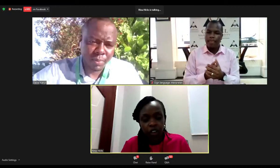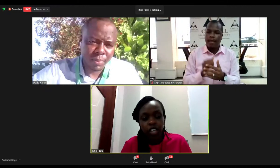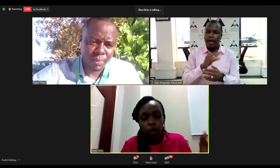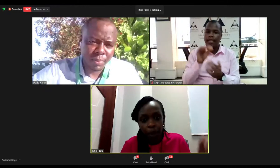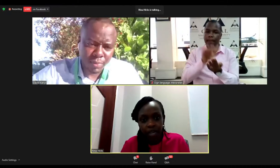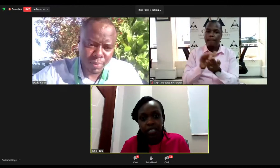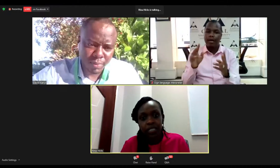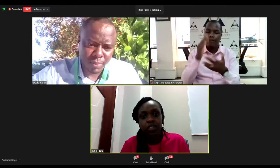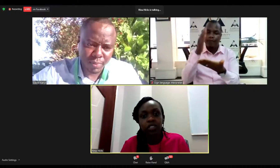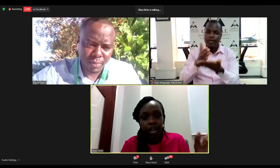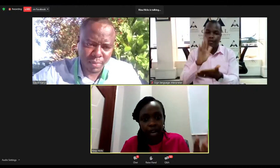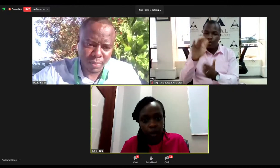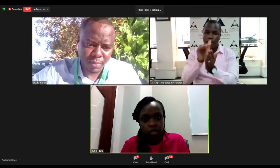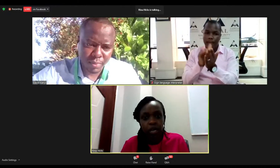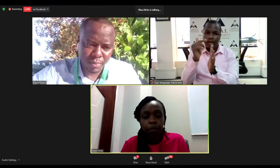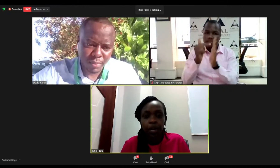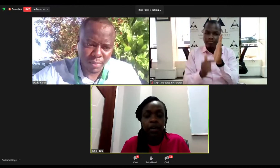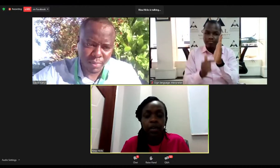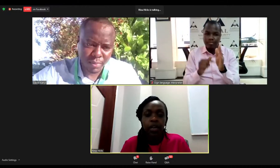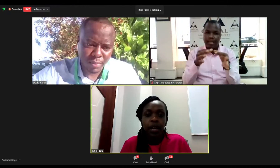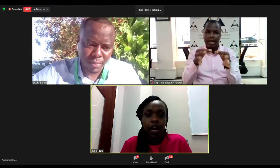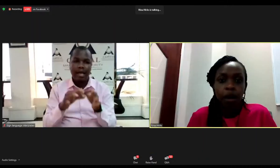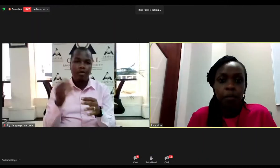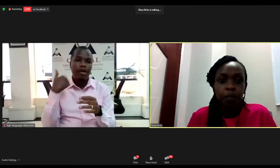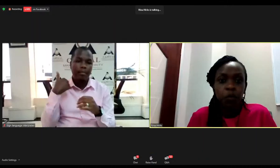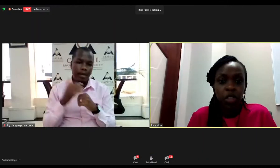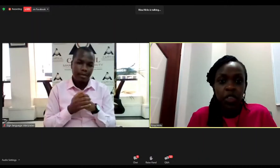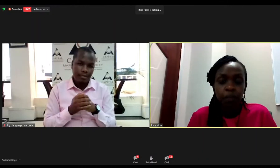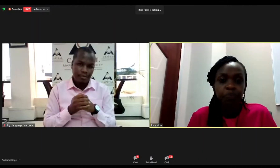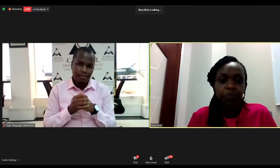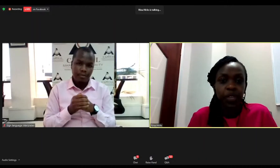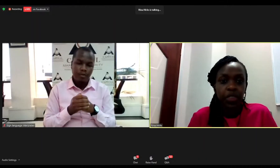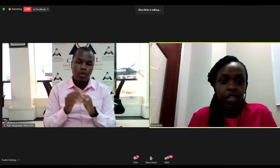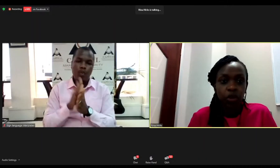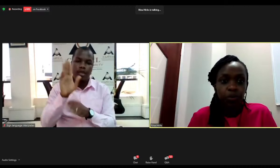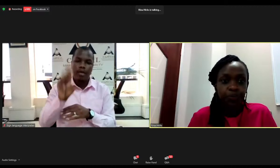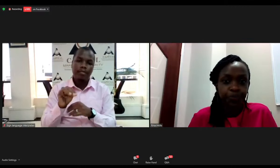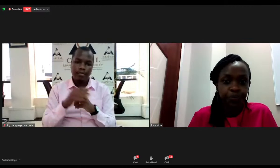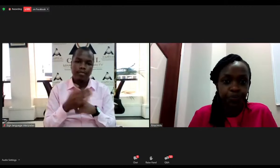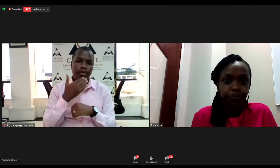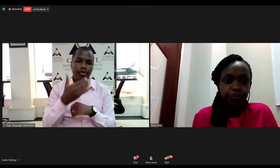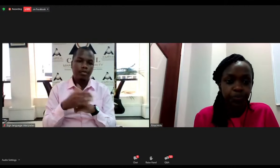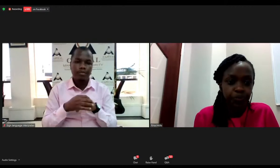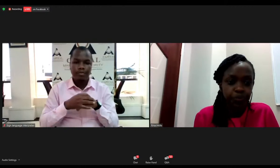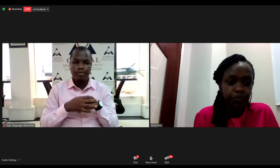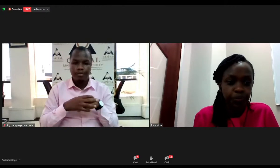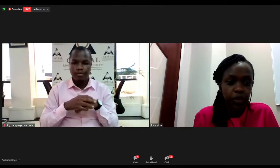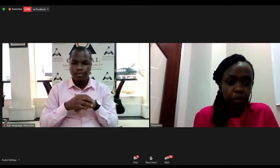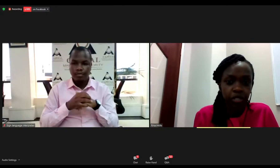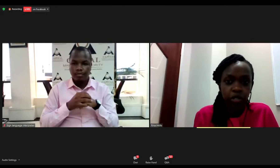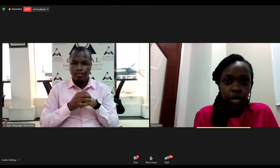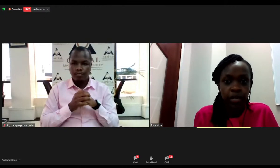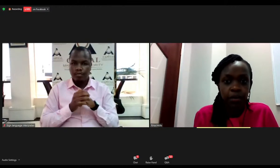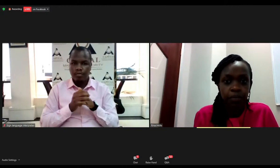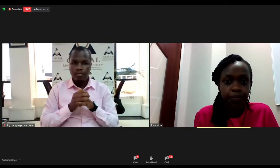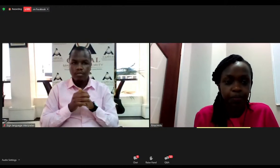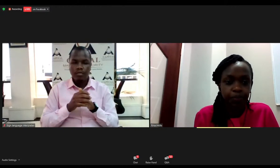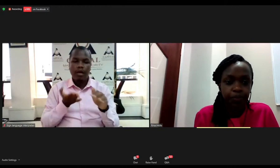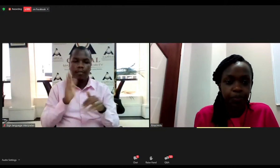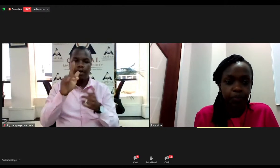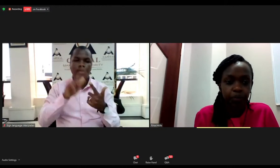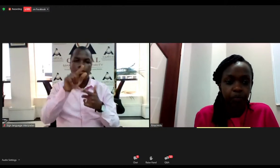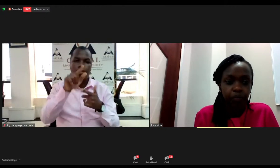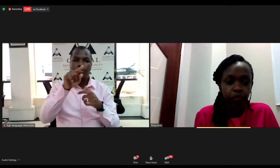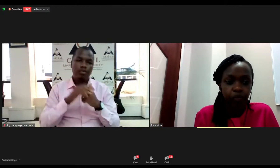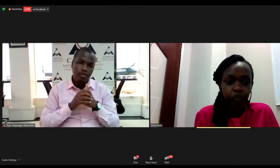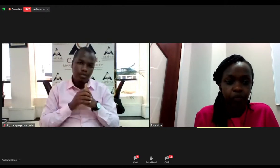is verifying your bank details, the account number with them. Thank you. Back to you, Kanye.